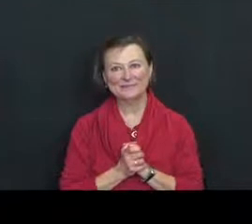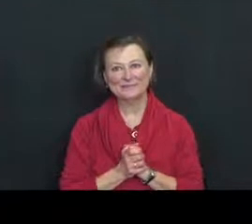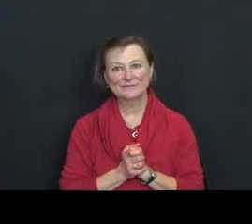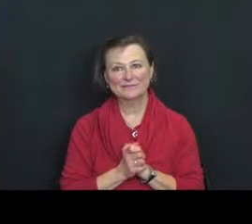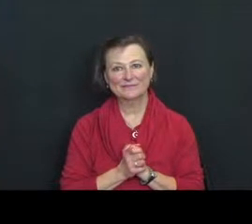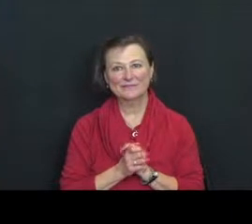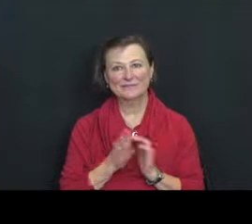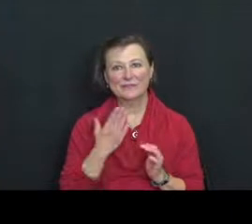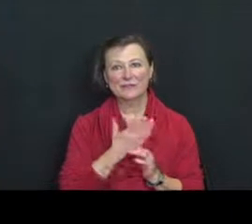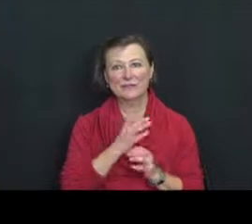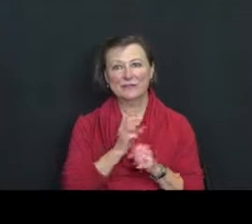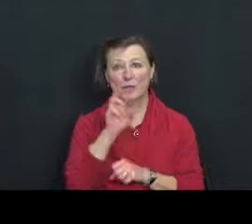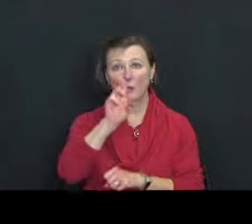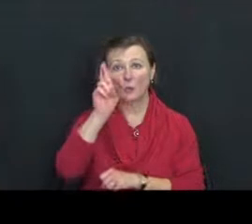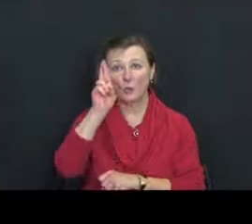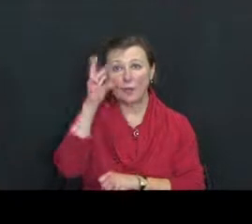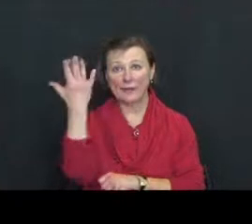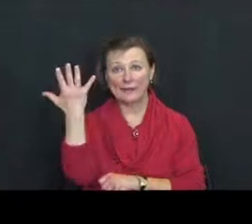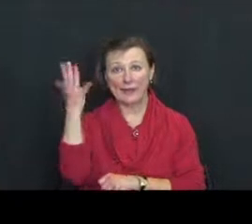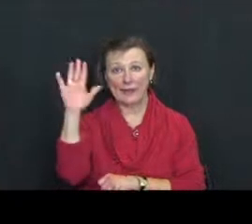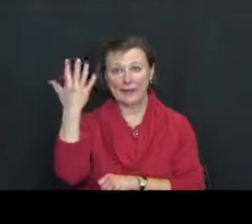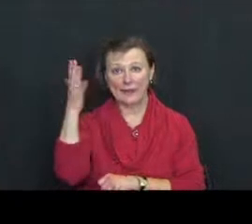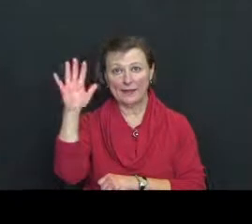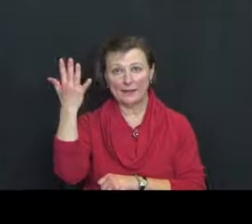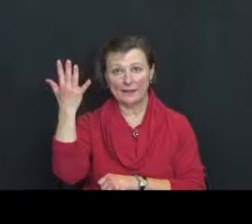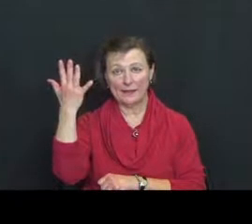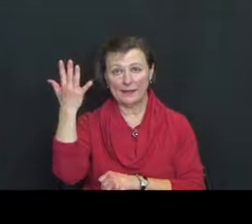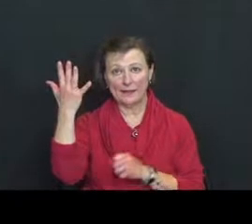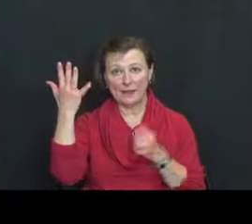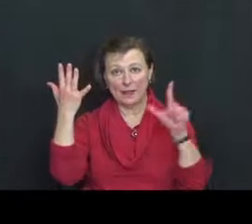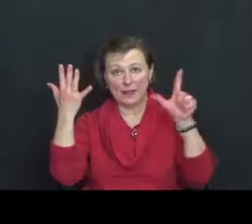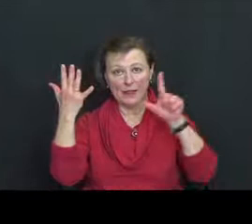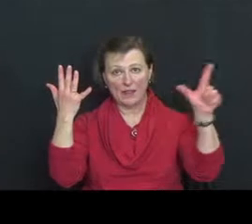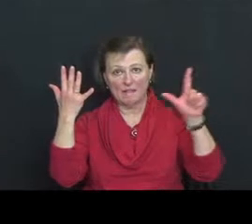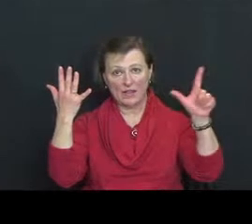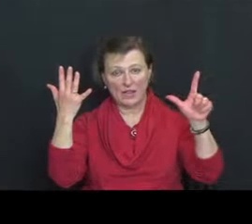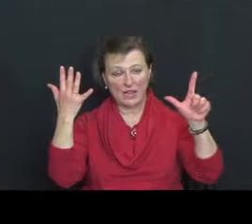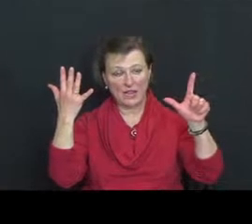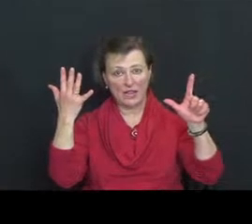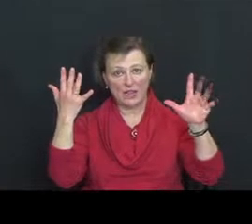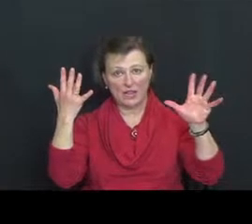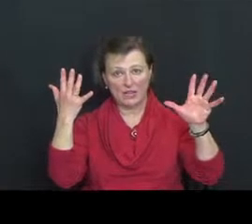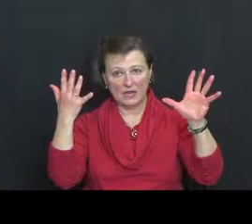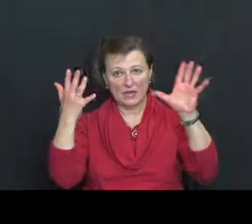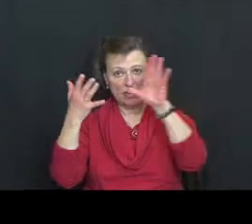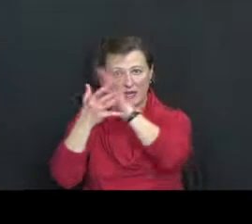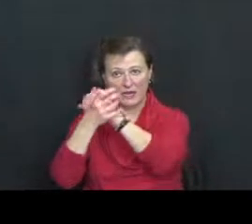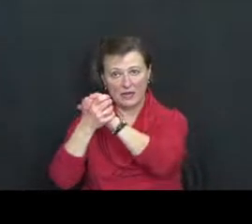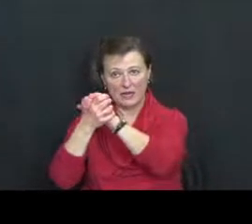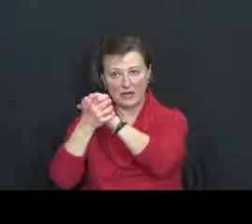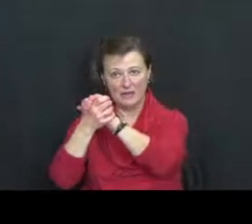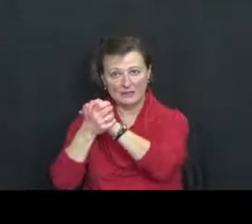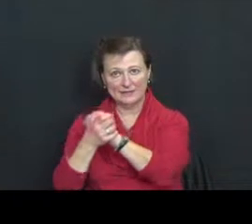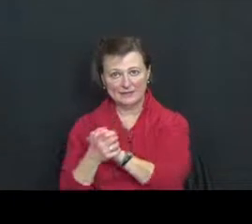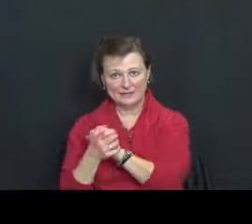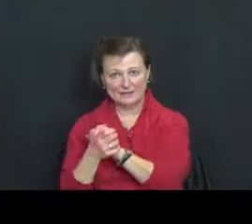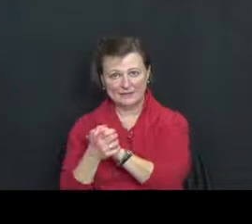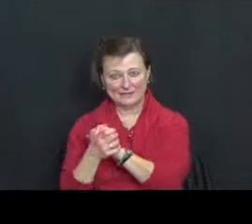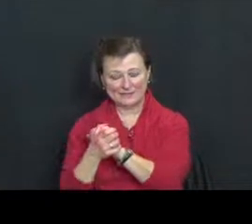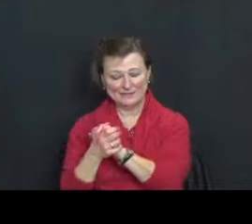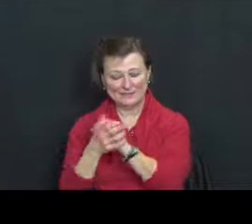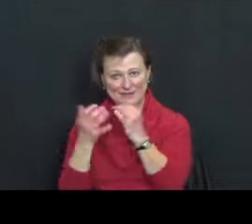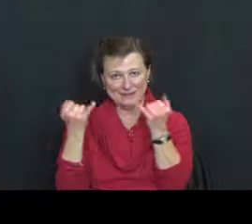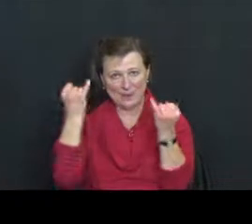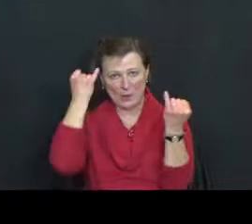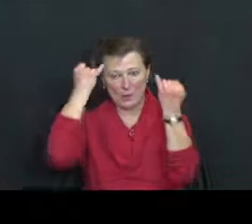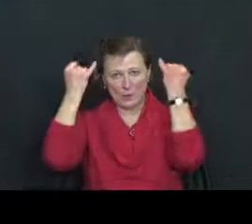Please take your right hand, place your left hand in it, and now imagine